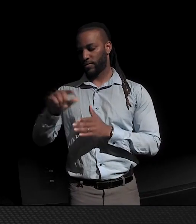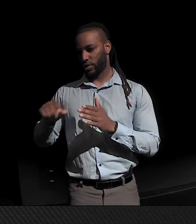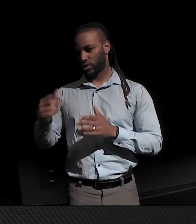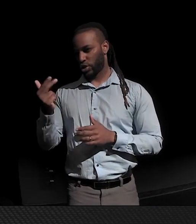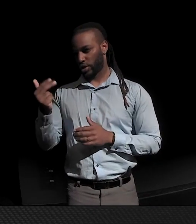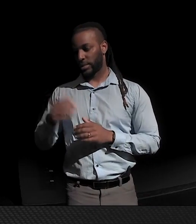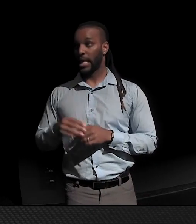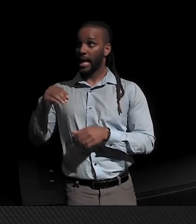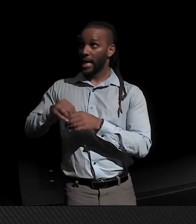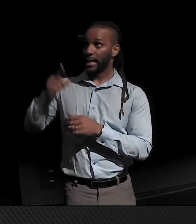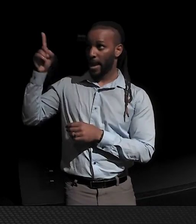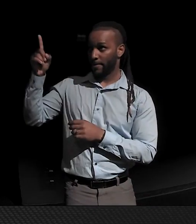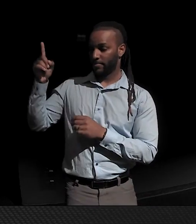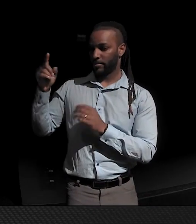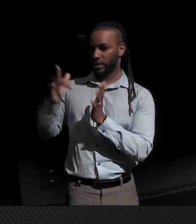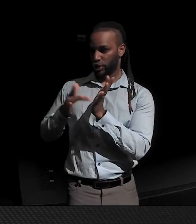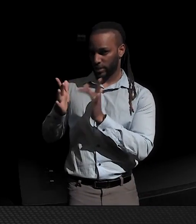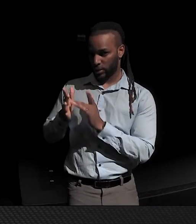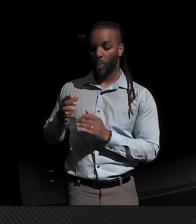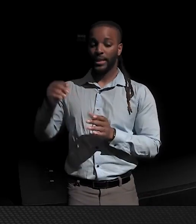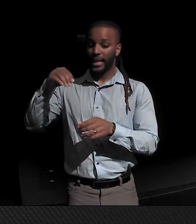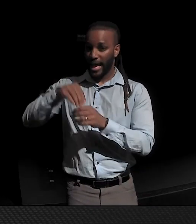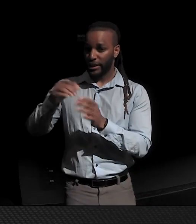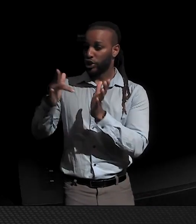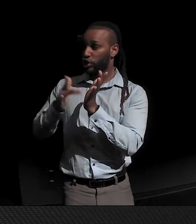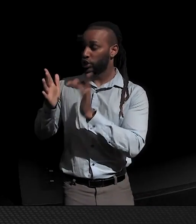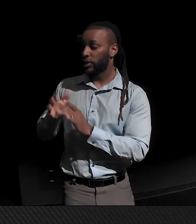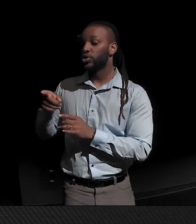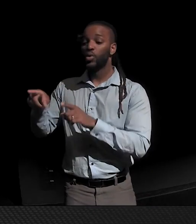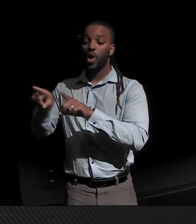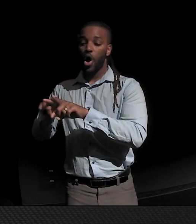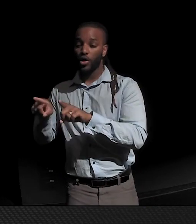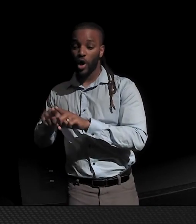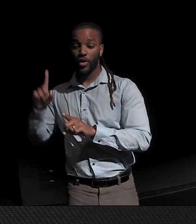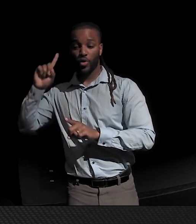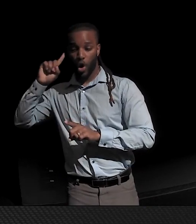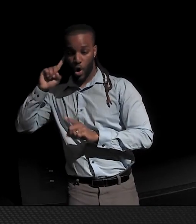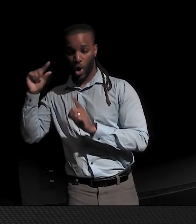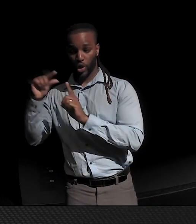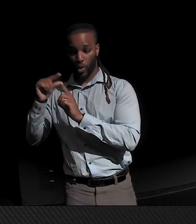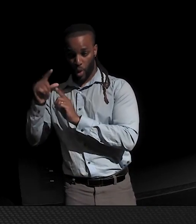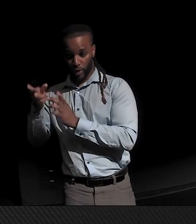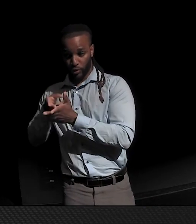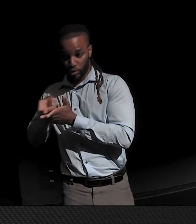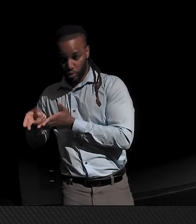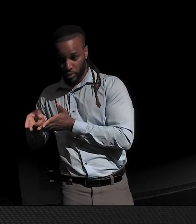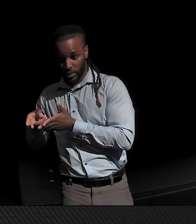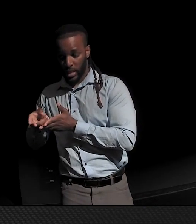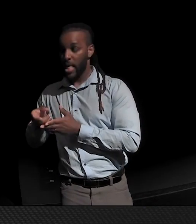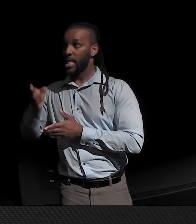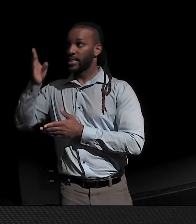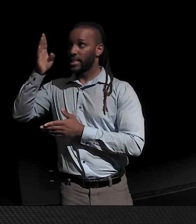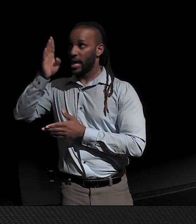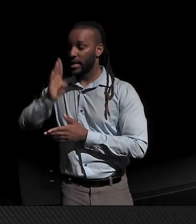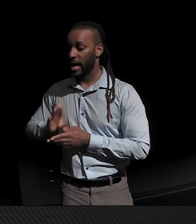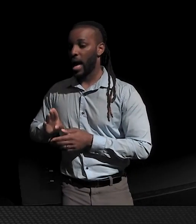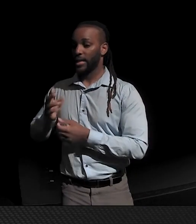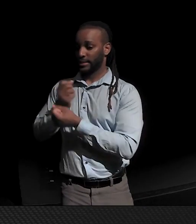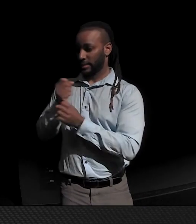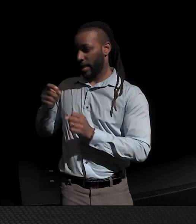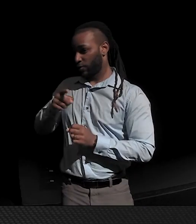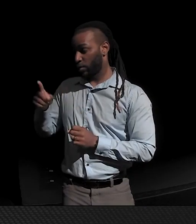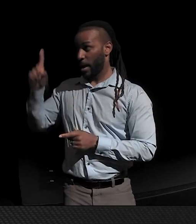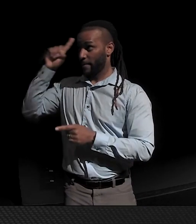Jesus, so he's talking about in Jesus, you also, when you heard the word of truth, the gospel of your salvation and believed in